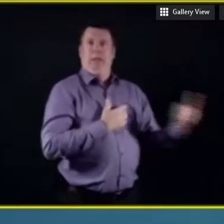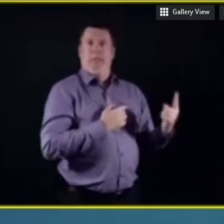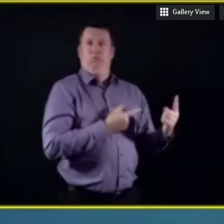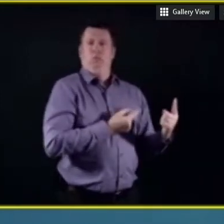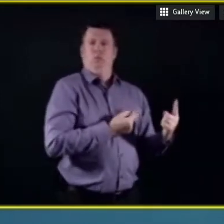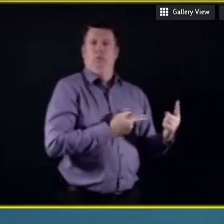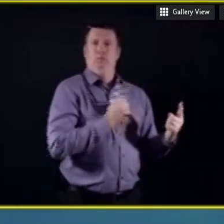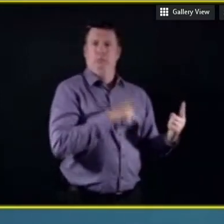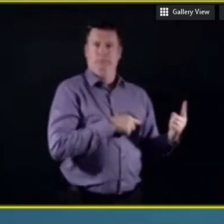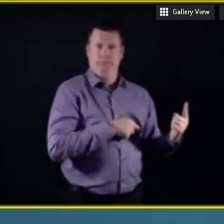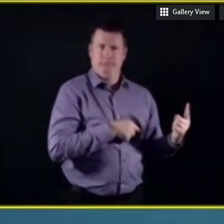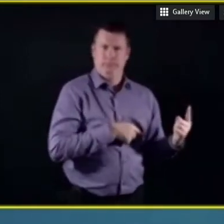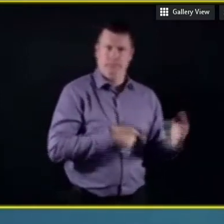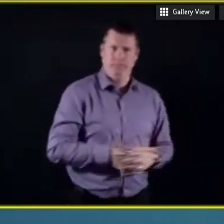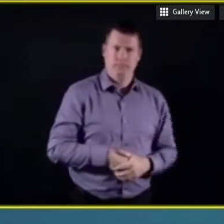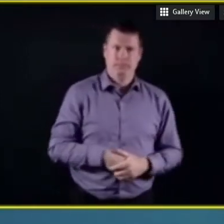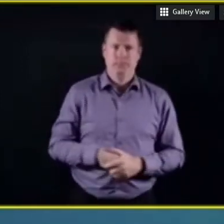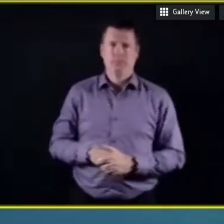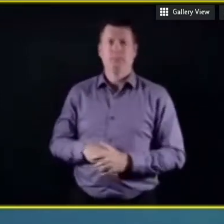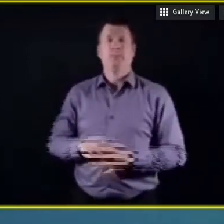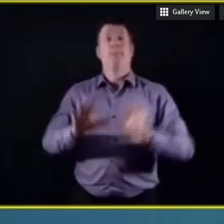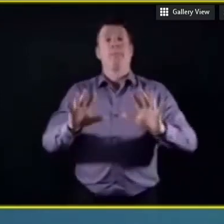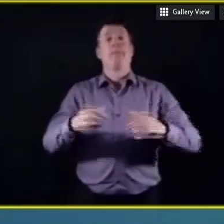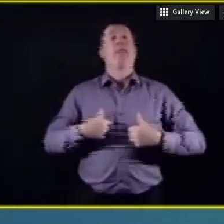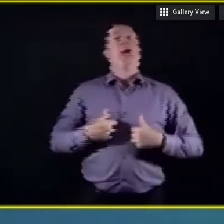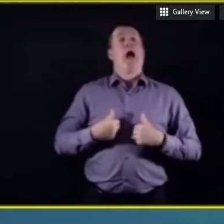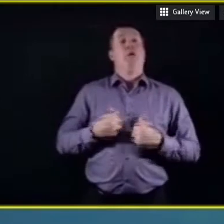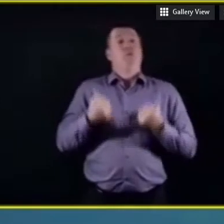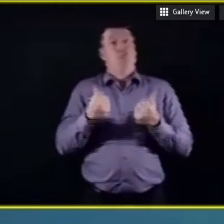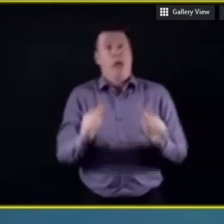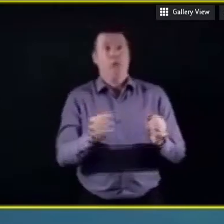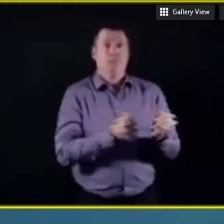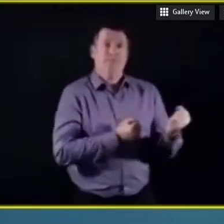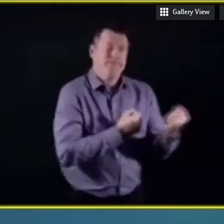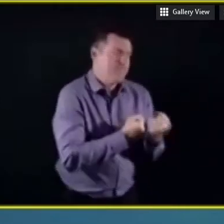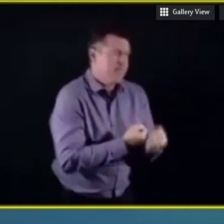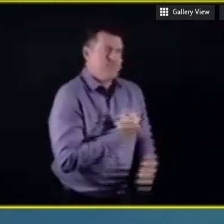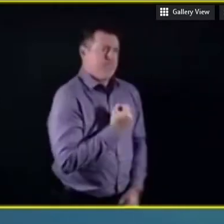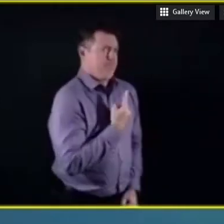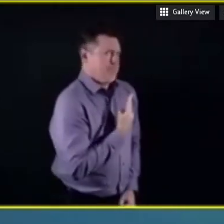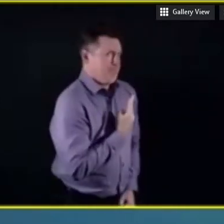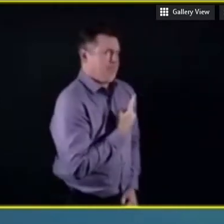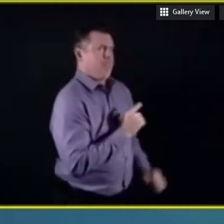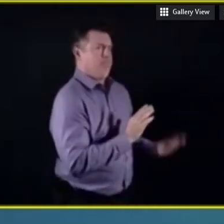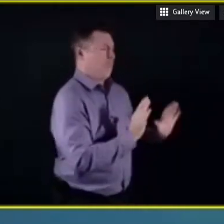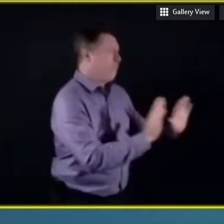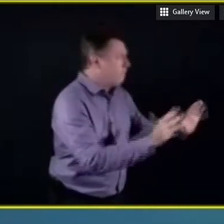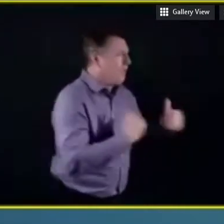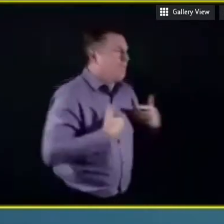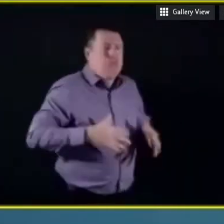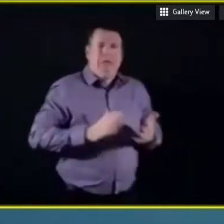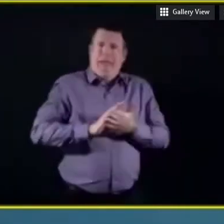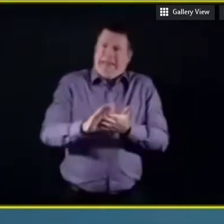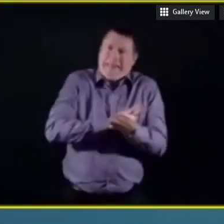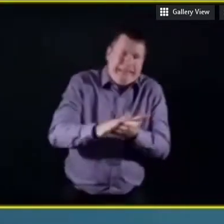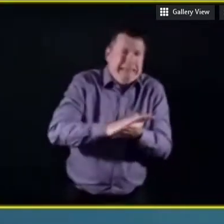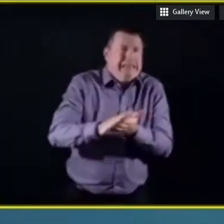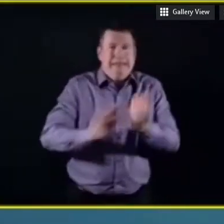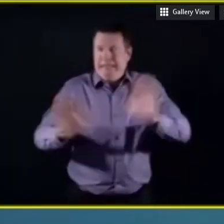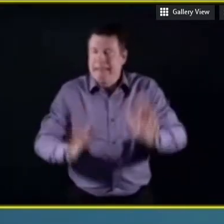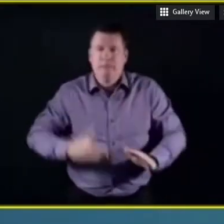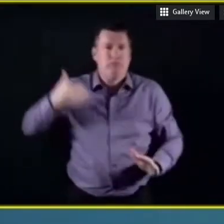But I just try to be very reassuring that our exam rooms are all cleaned. We're going to escort you in. There's no waiting room where you'll